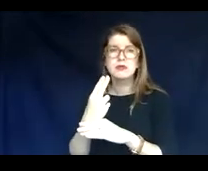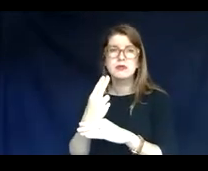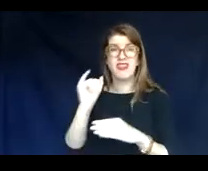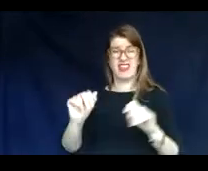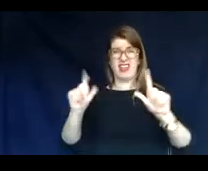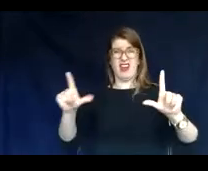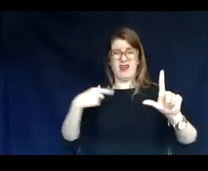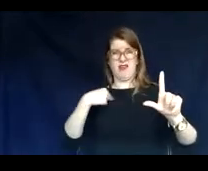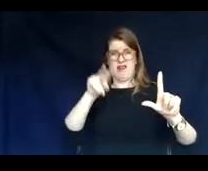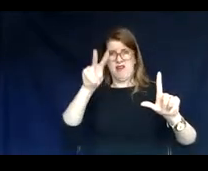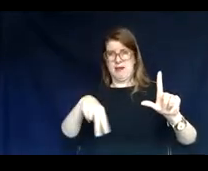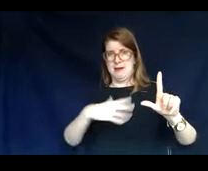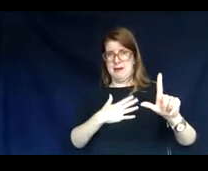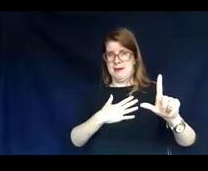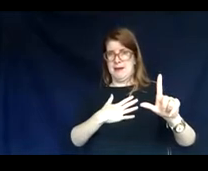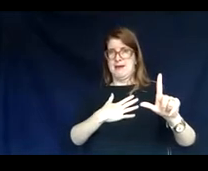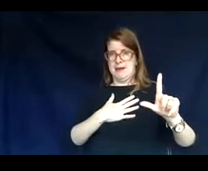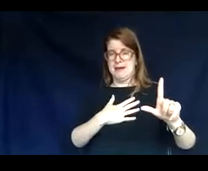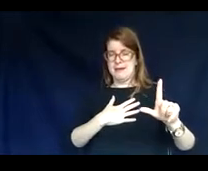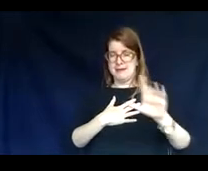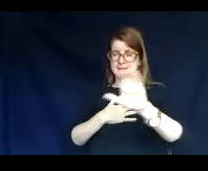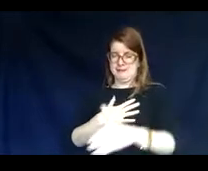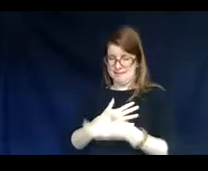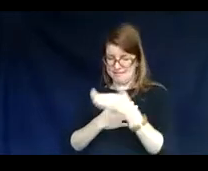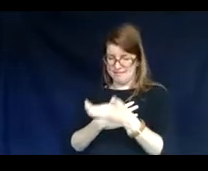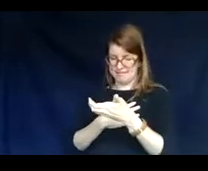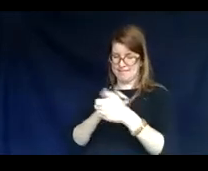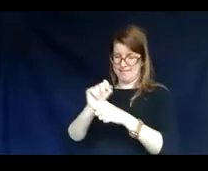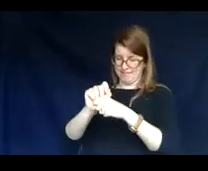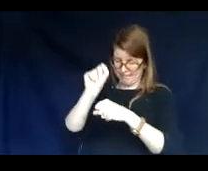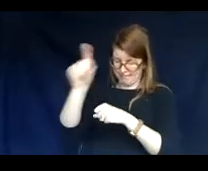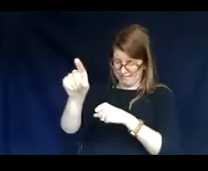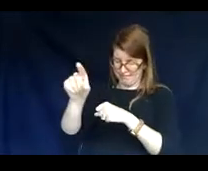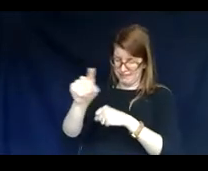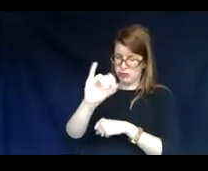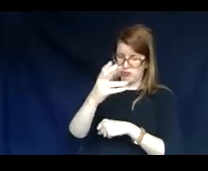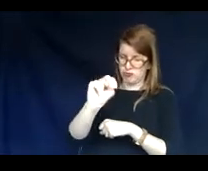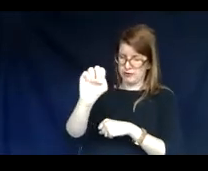hand, I picked up my phone, texted John and Eric, one word, okay.